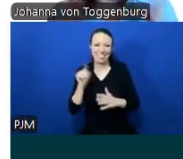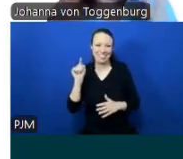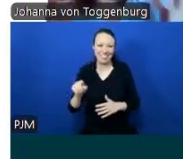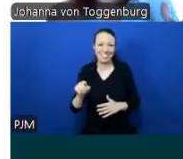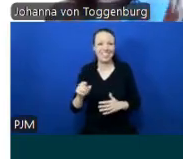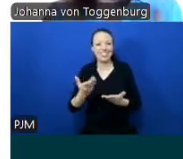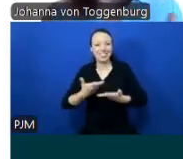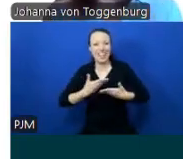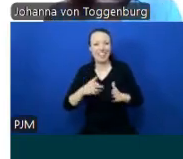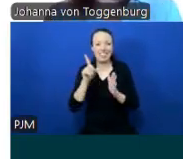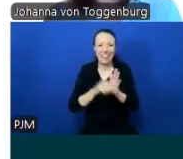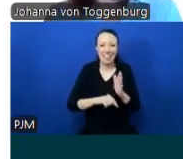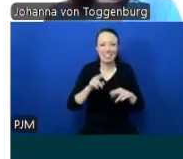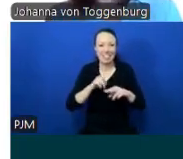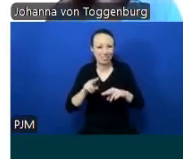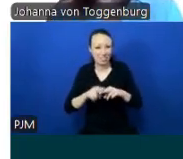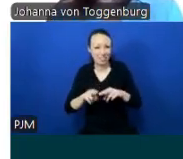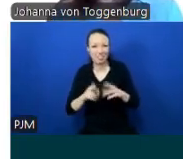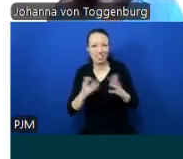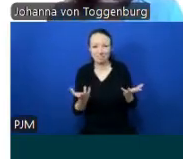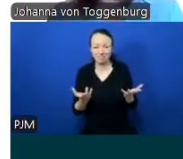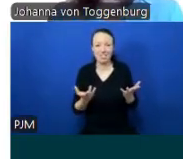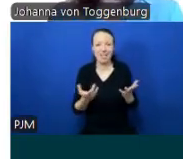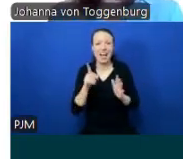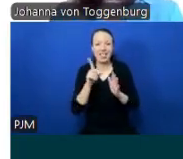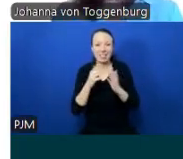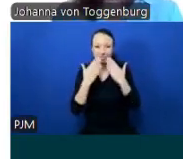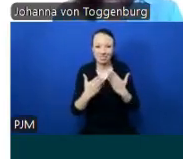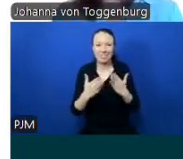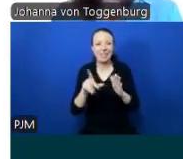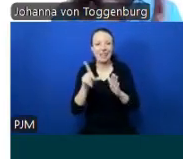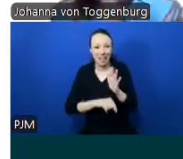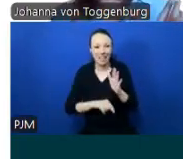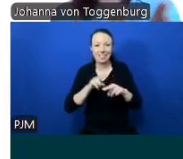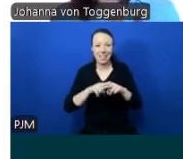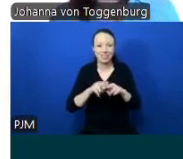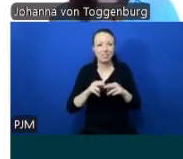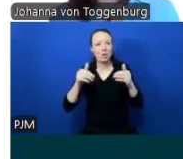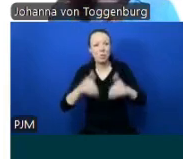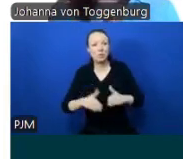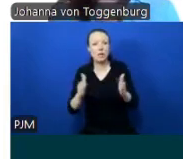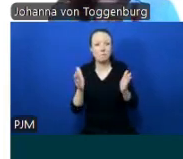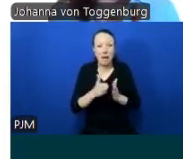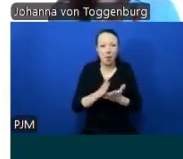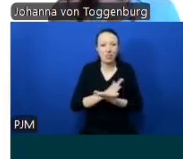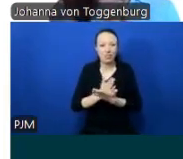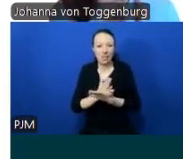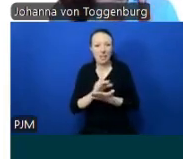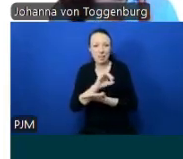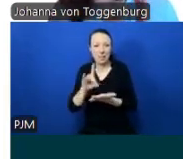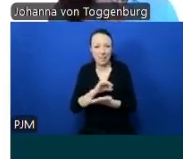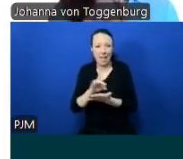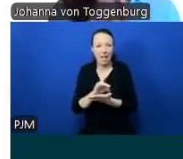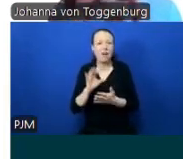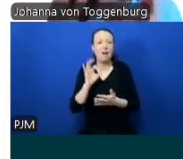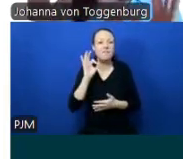ideally for small, medium-sized municipalities. It is a qualitative tool, so we're not going here like